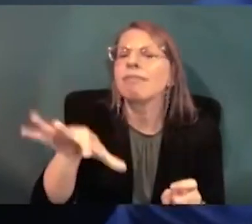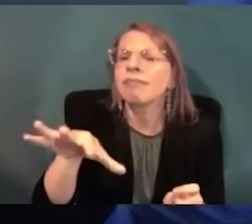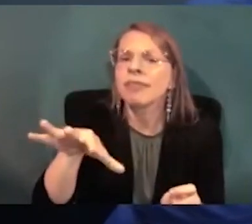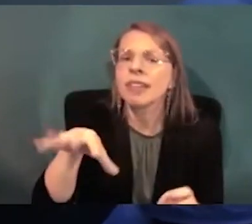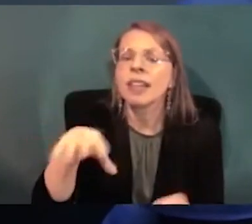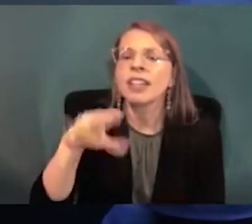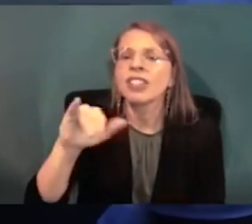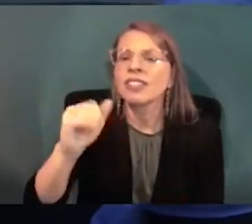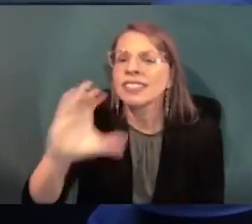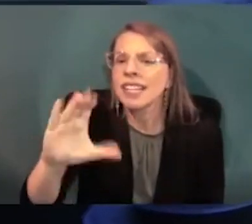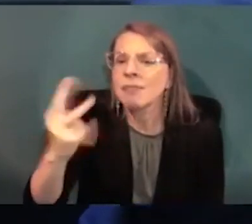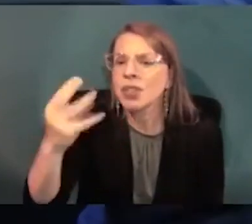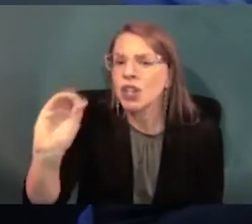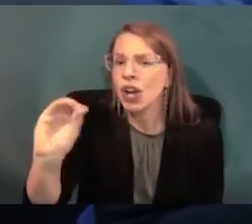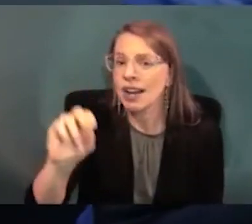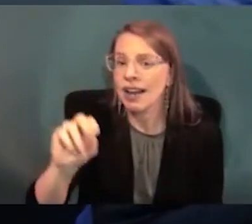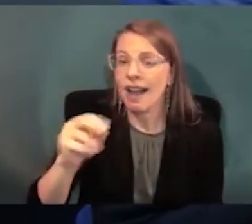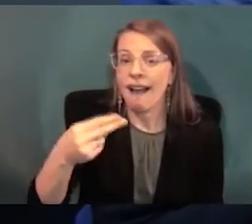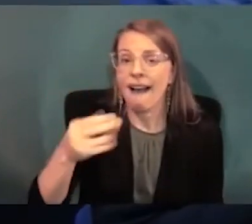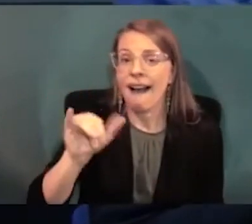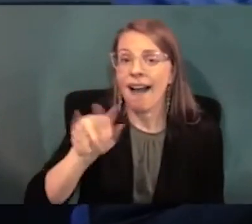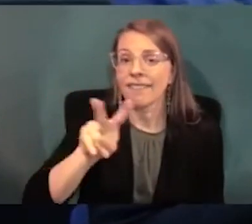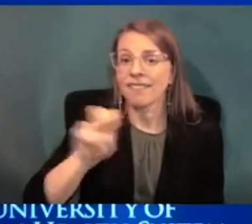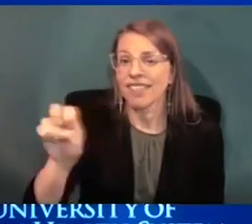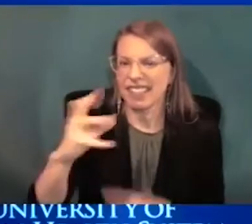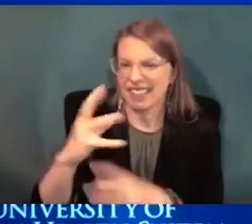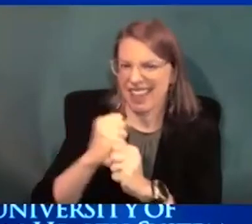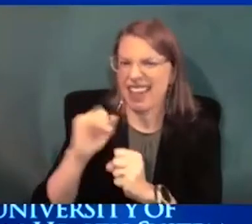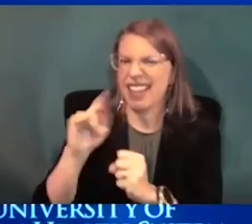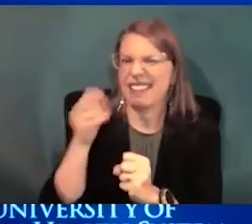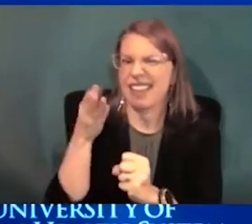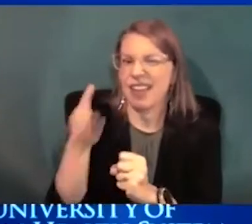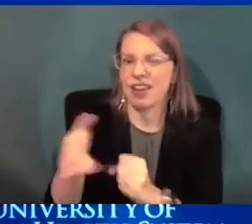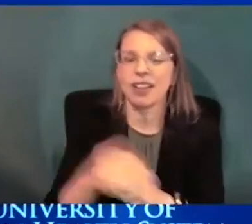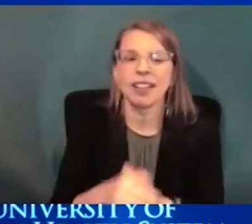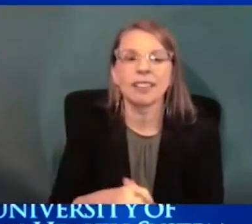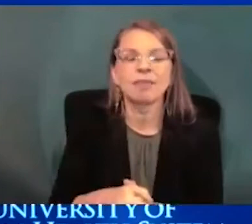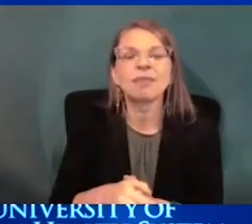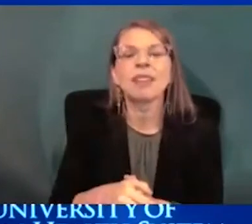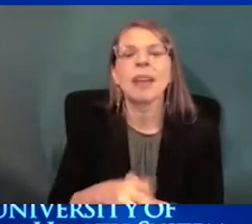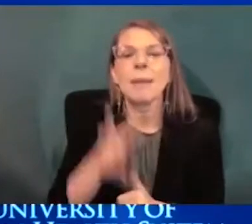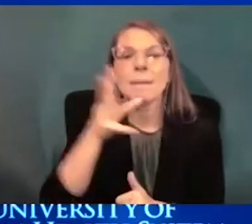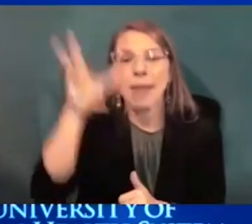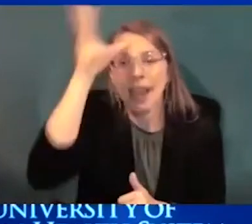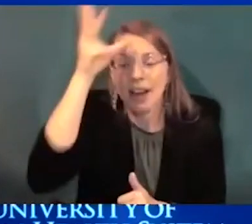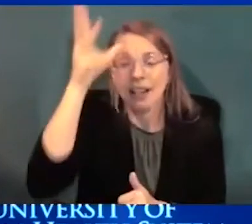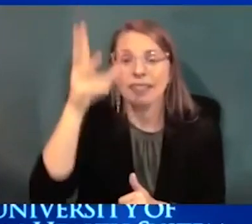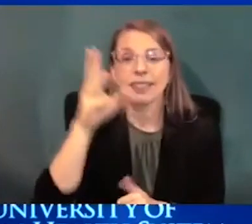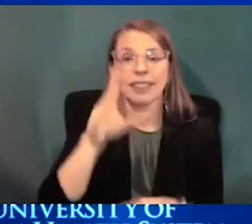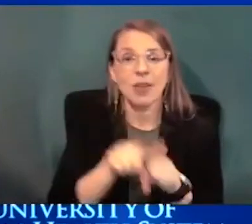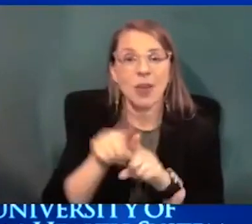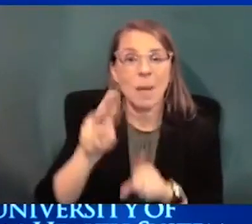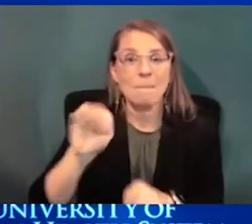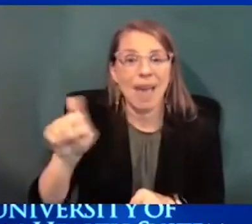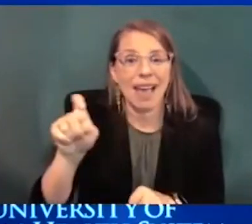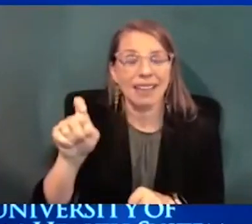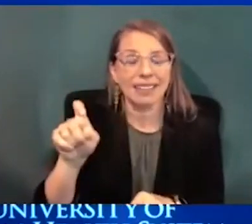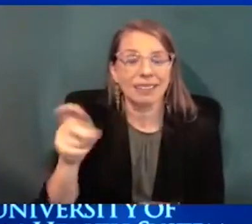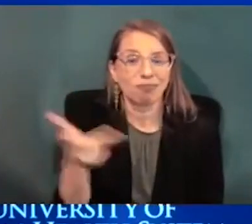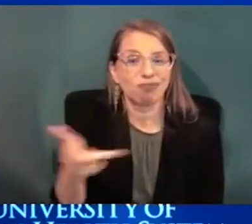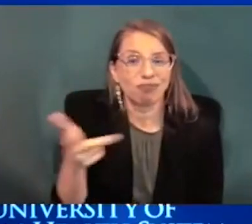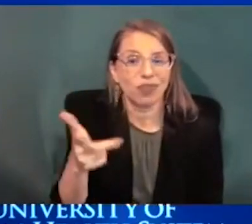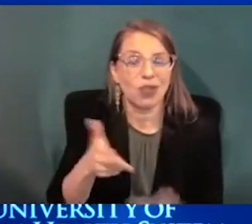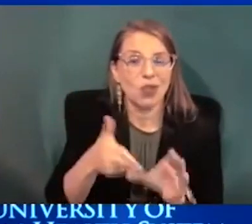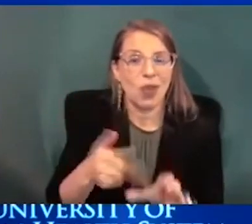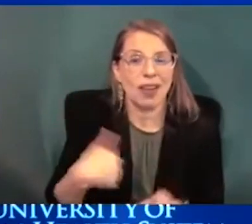done, Max. Happy birthday. You're going to have a lot more because you did that. Max joins us with his parents at 8 a.m. tomorrow to talk about that story. And Lance Williamson,